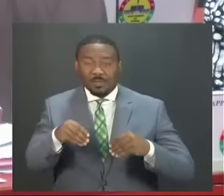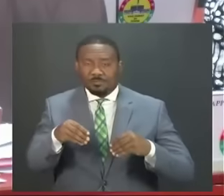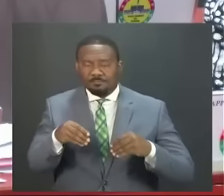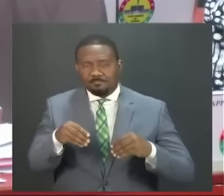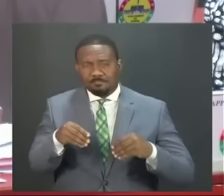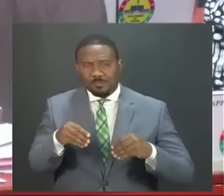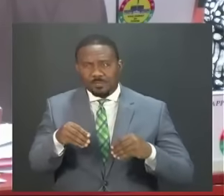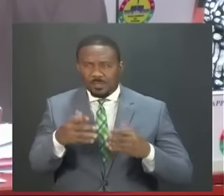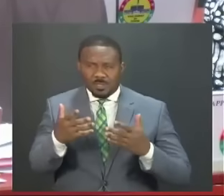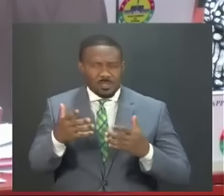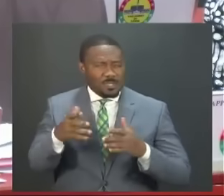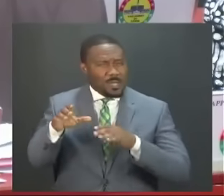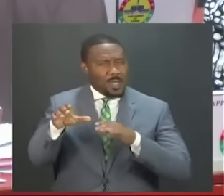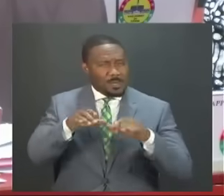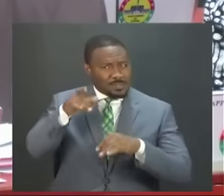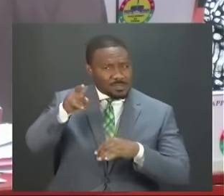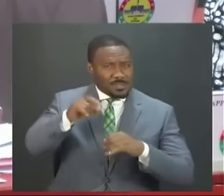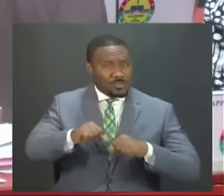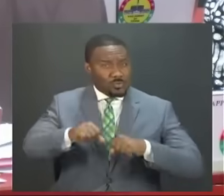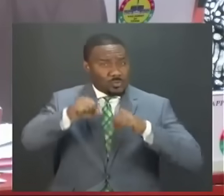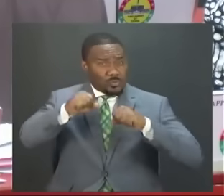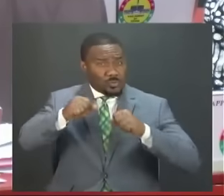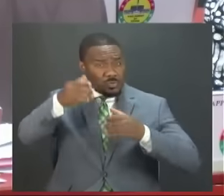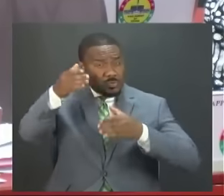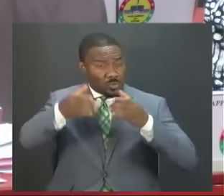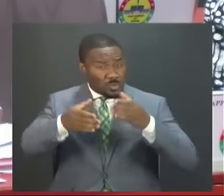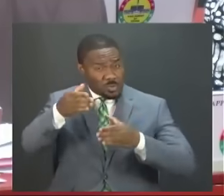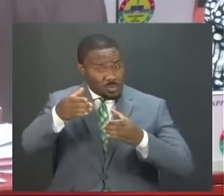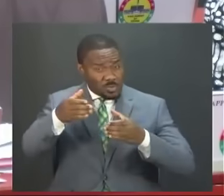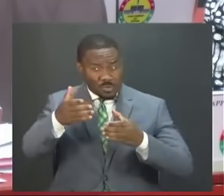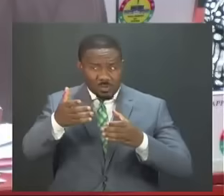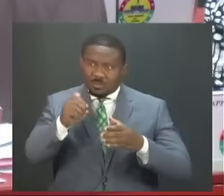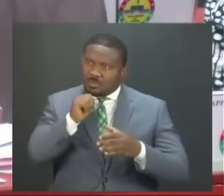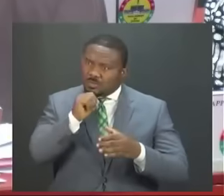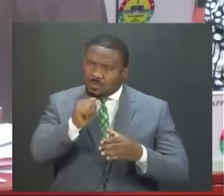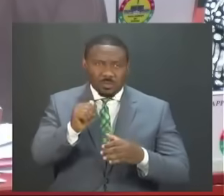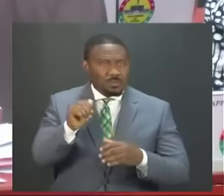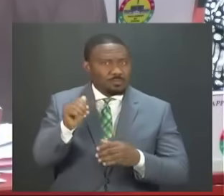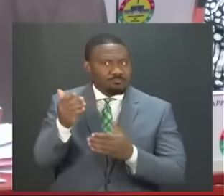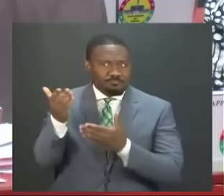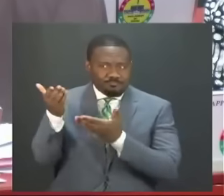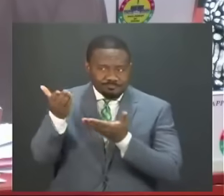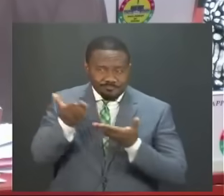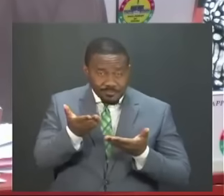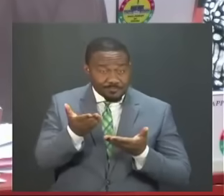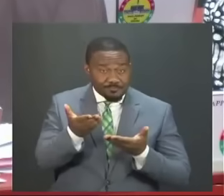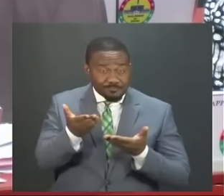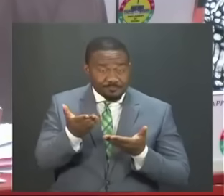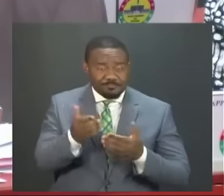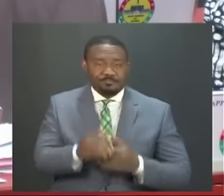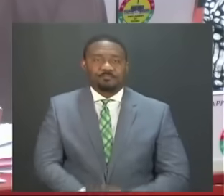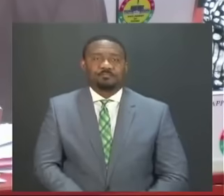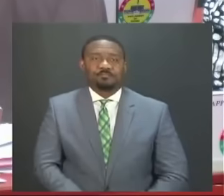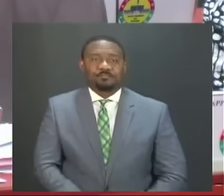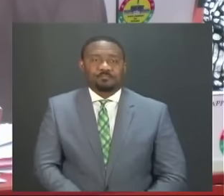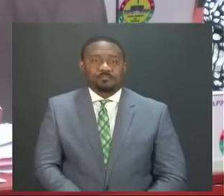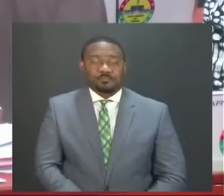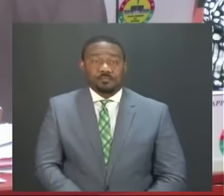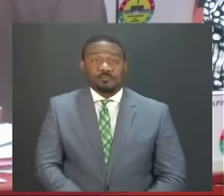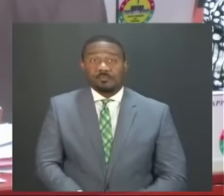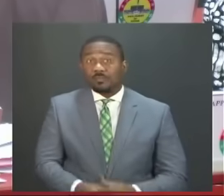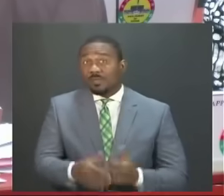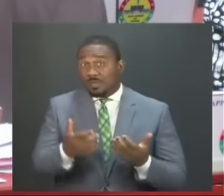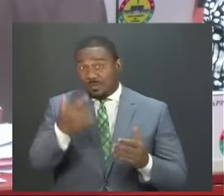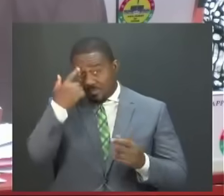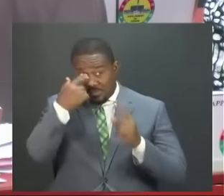the Supreme Court regarding the subject matter was not brought to his attention. Based on the above precedents,